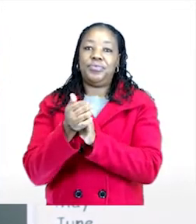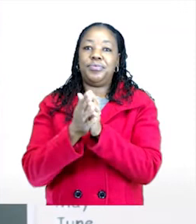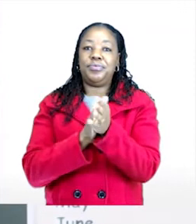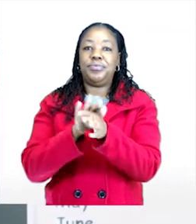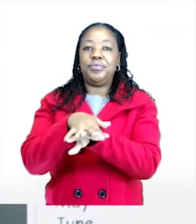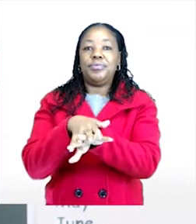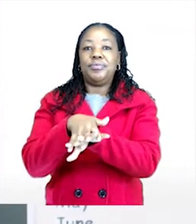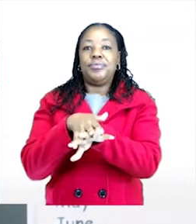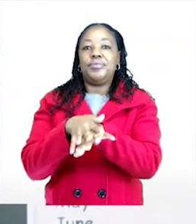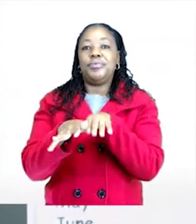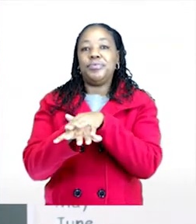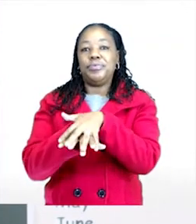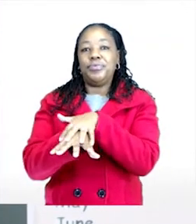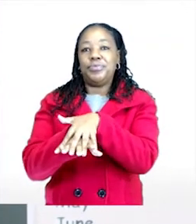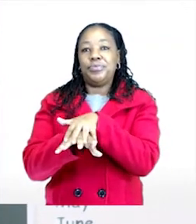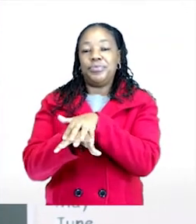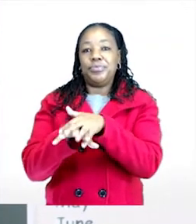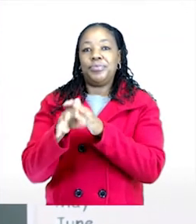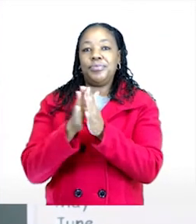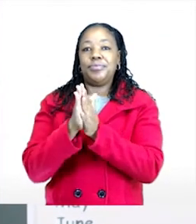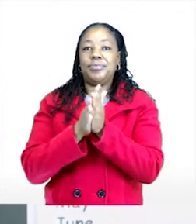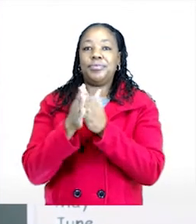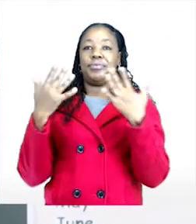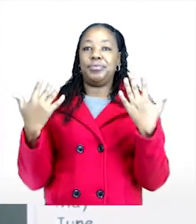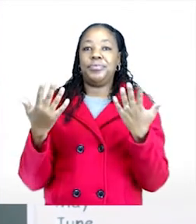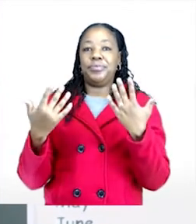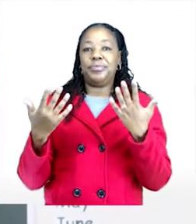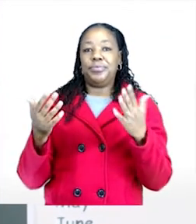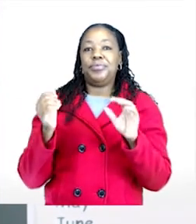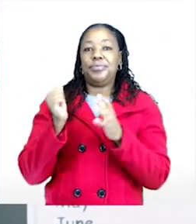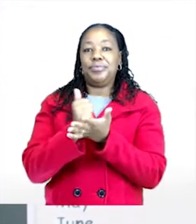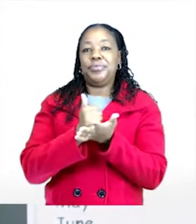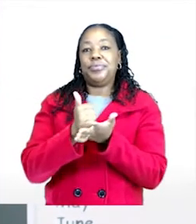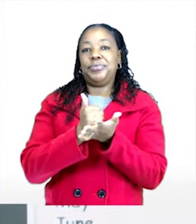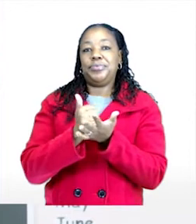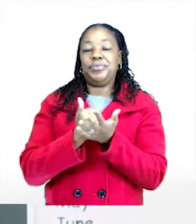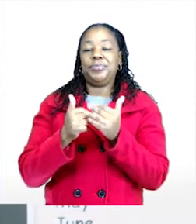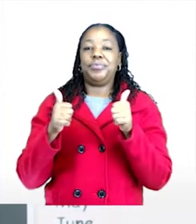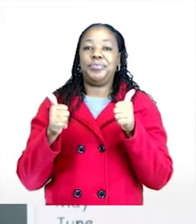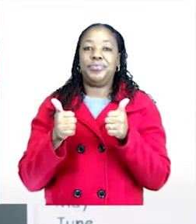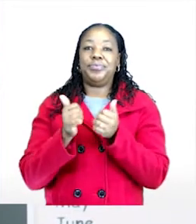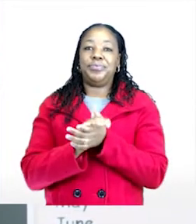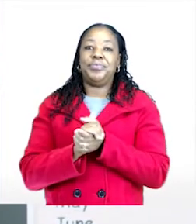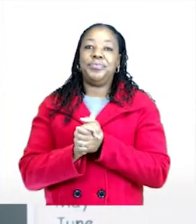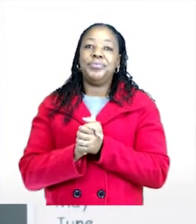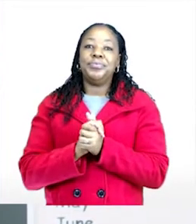back, inside and forth. Now your hands and mine are clean. We have